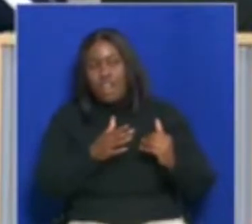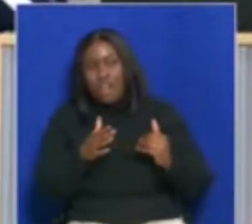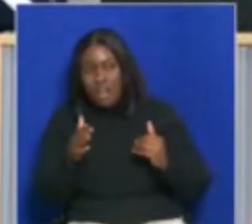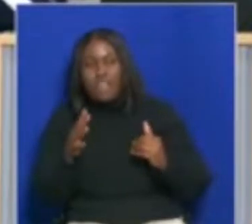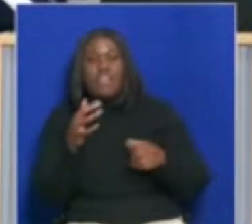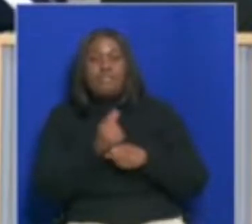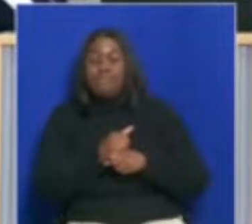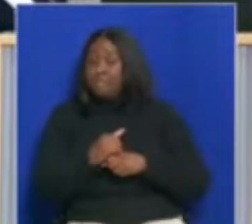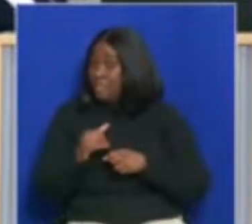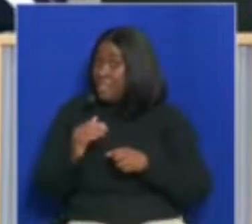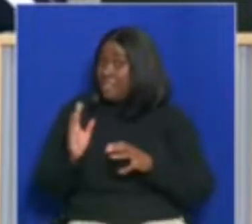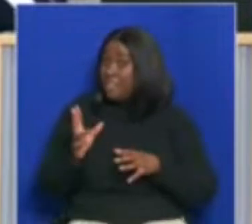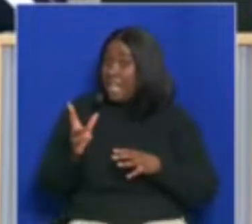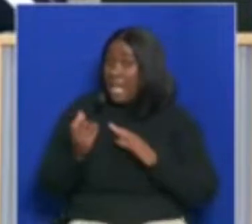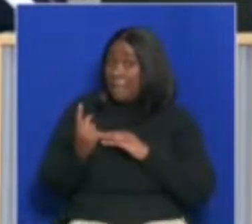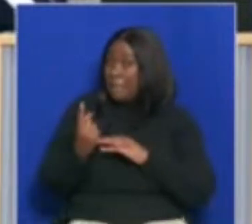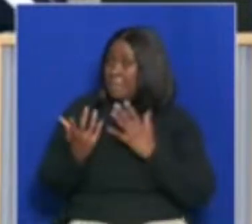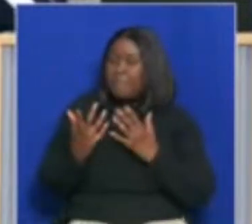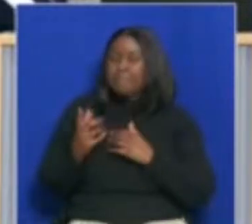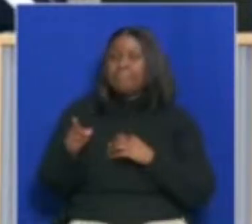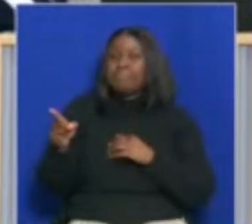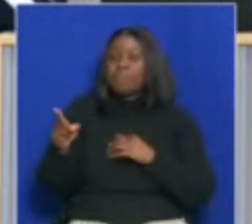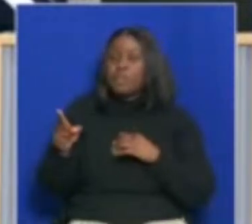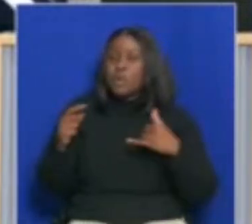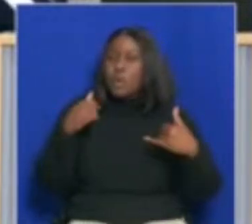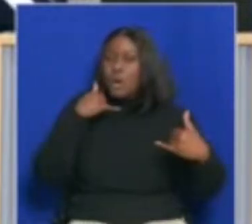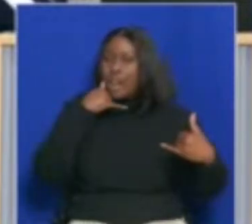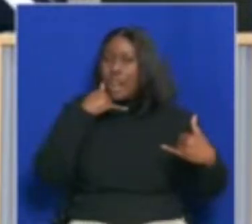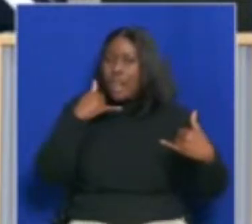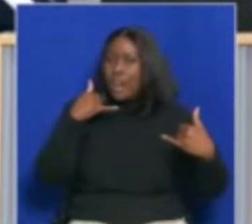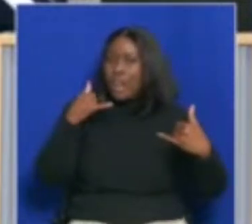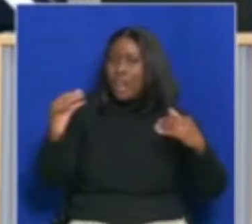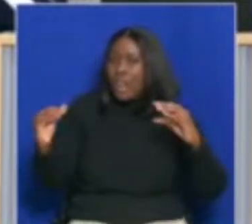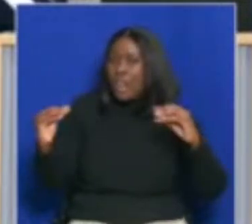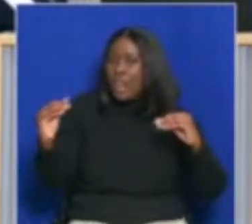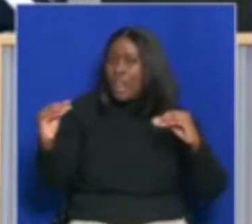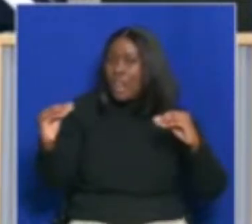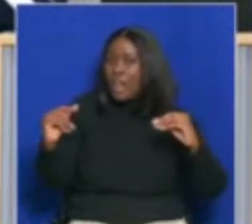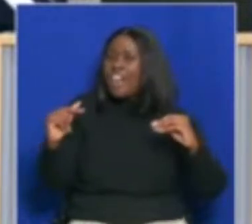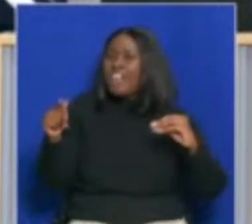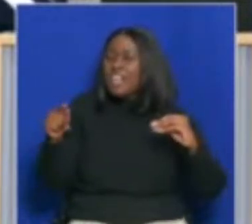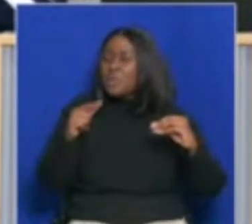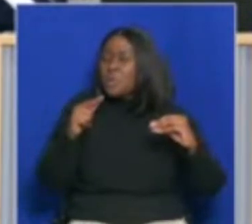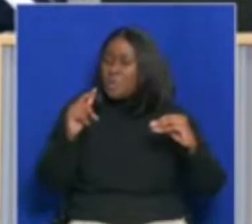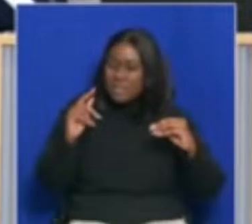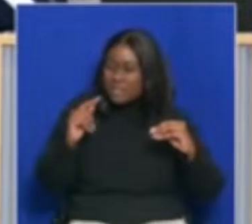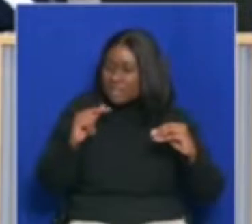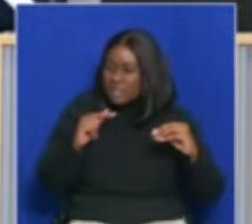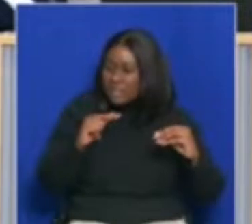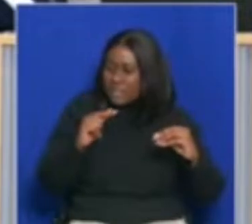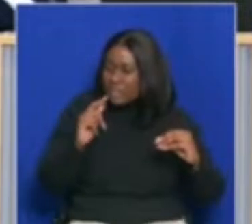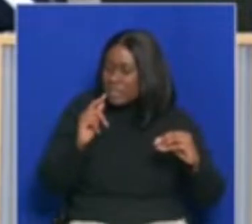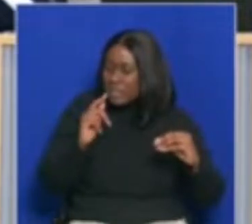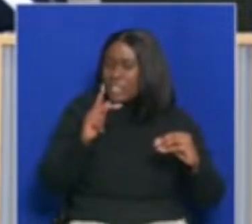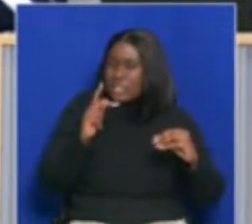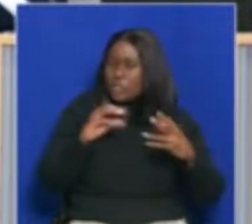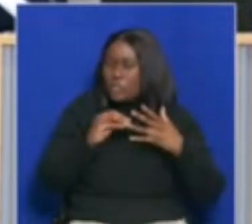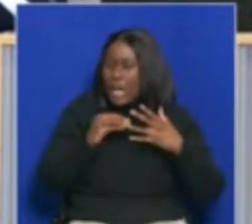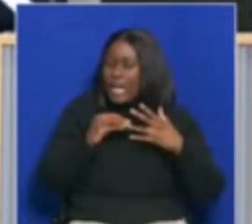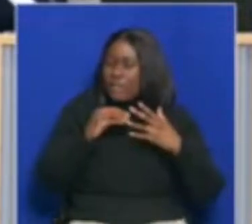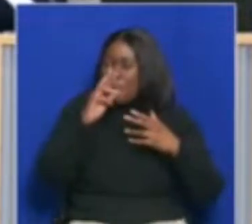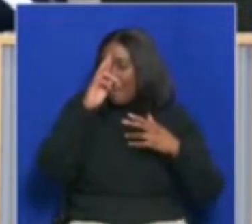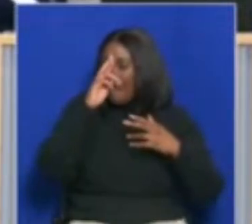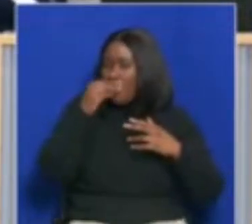may not recognize the voice of someone that you know for a few seconds, but maybe within a few seconds